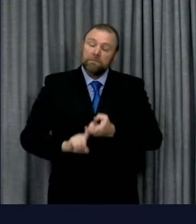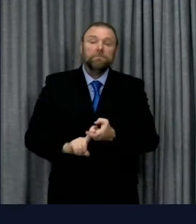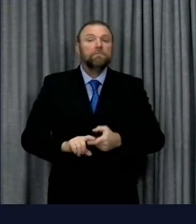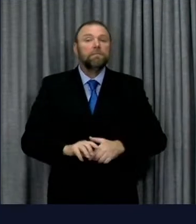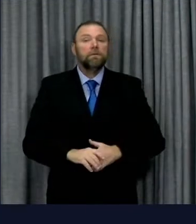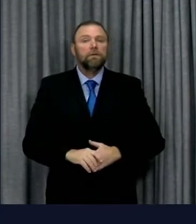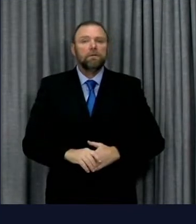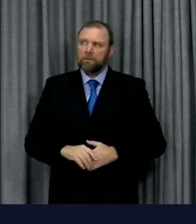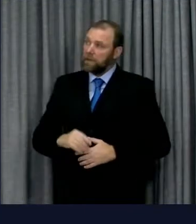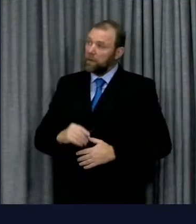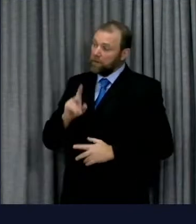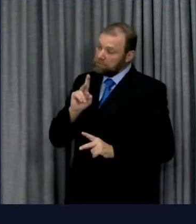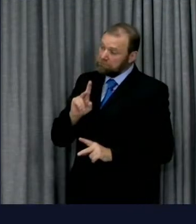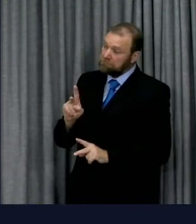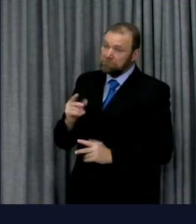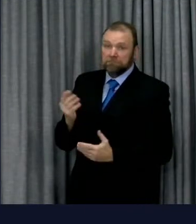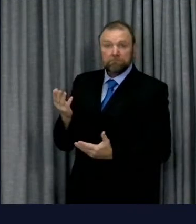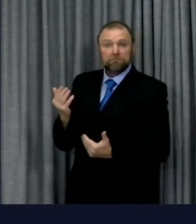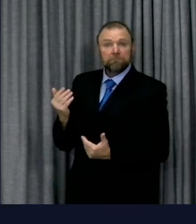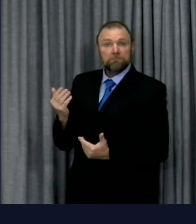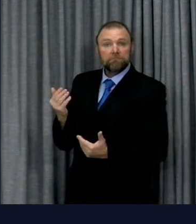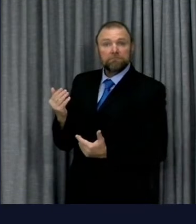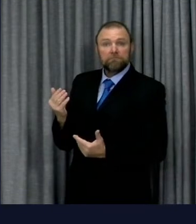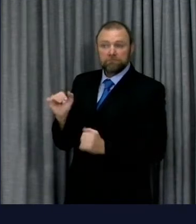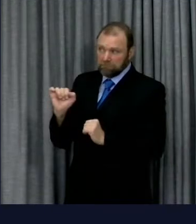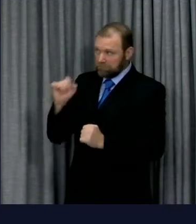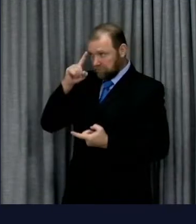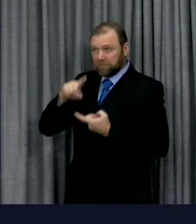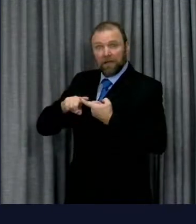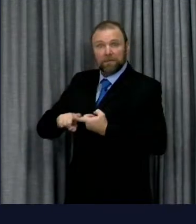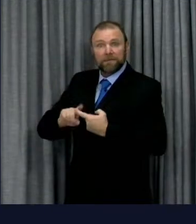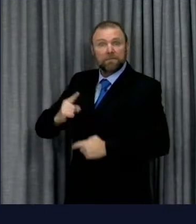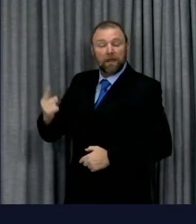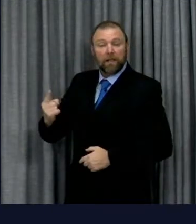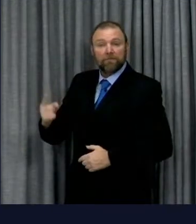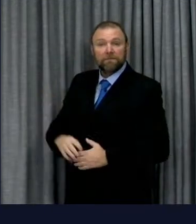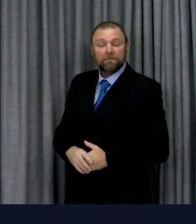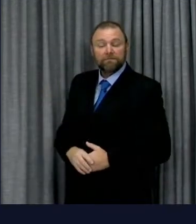the words on the page to which they have now committed themselves.